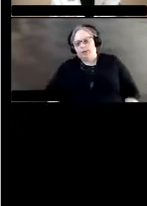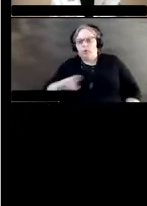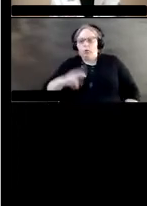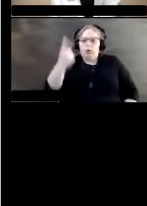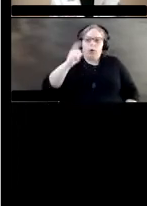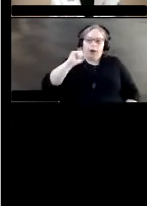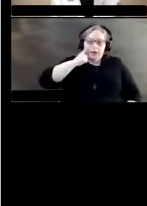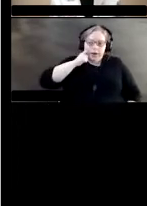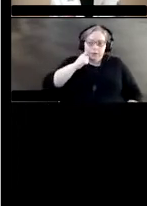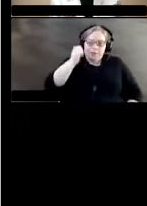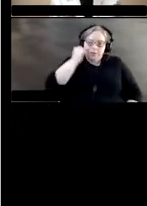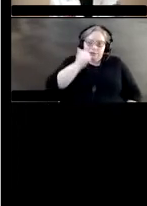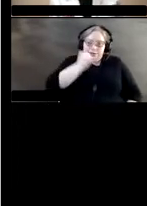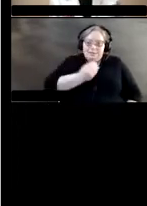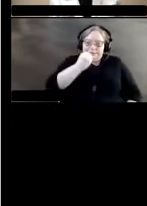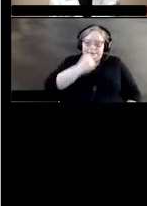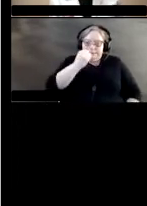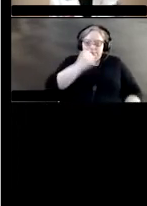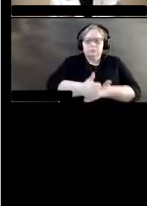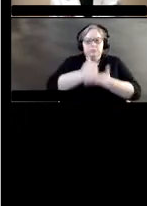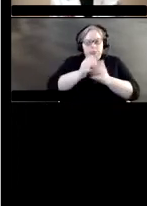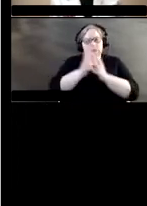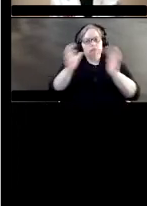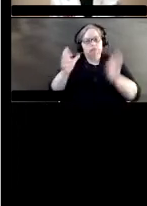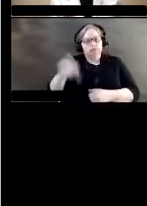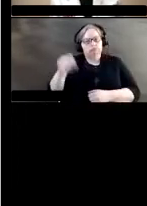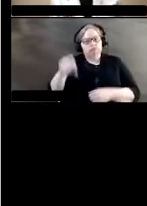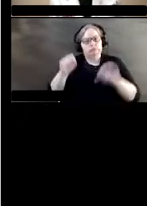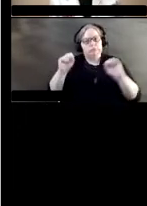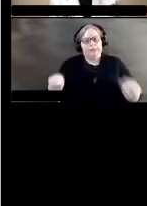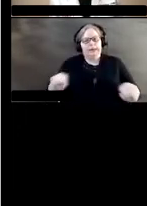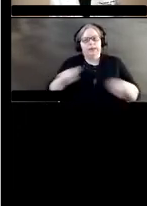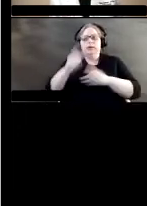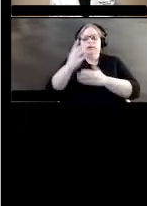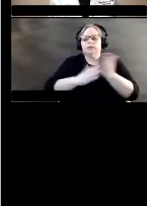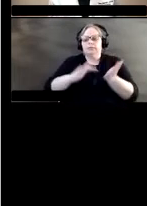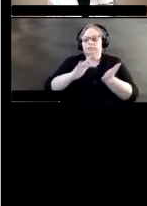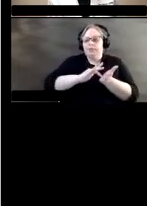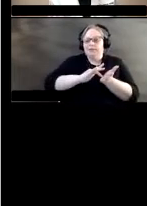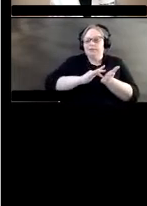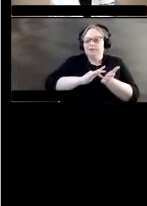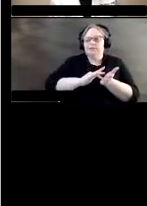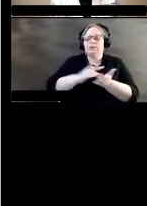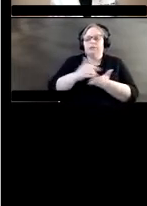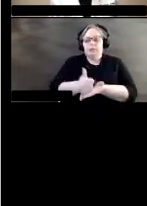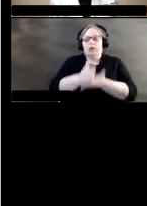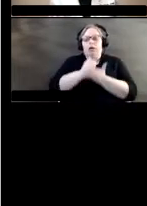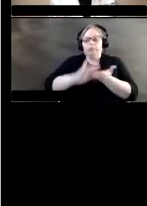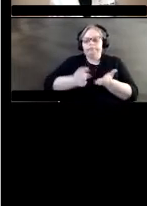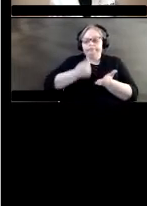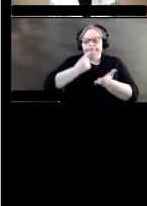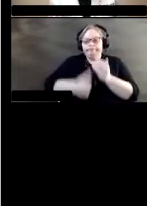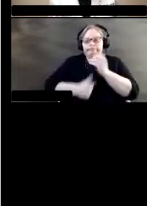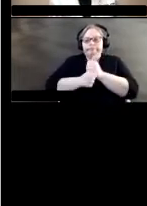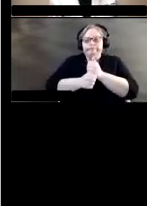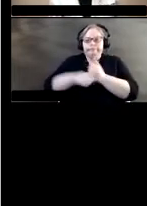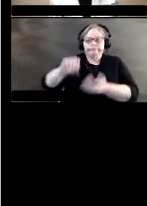helps them a lot too. But there are medications that can obviously help with